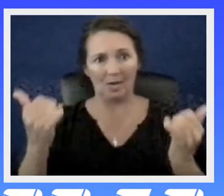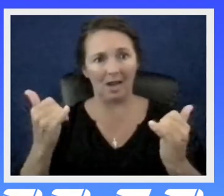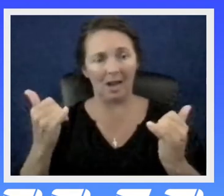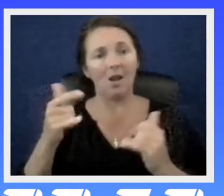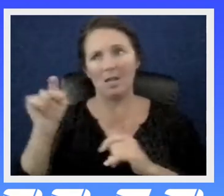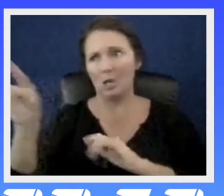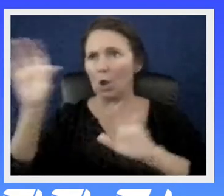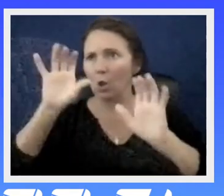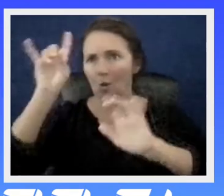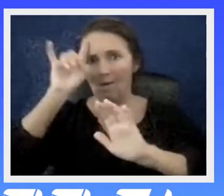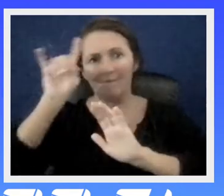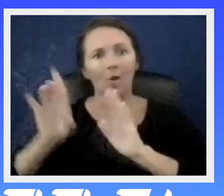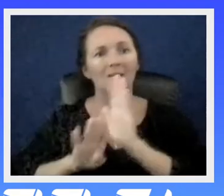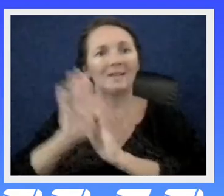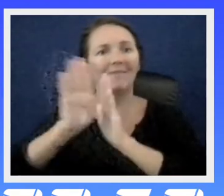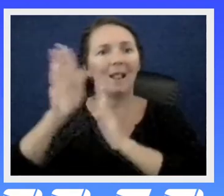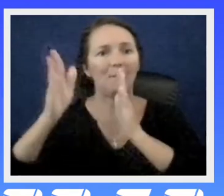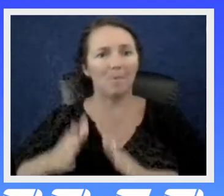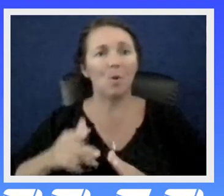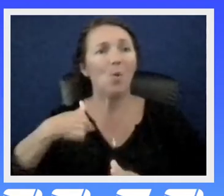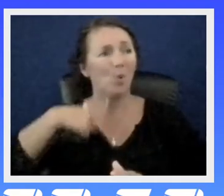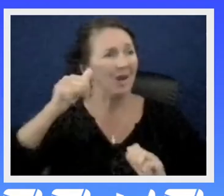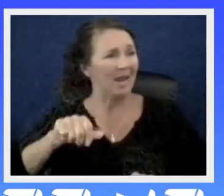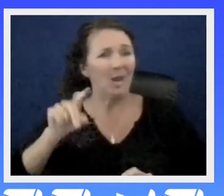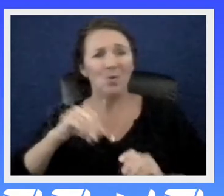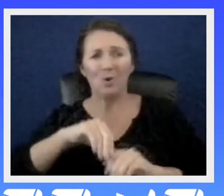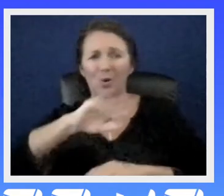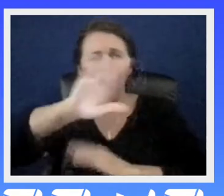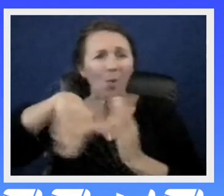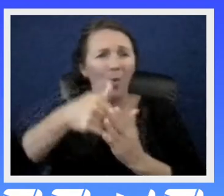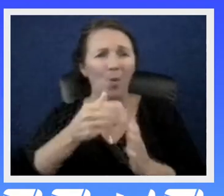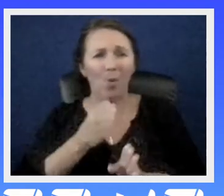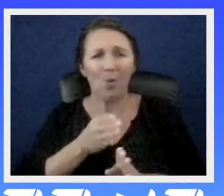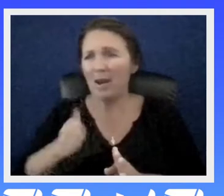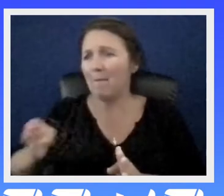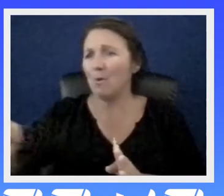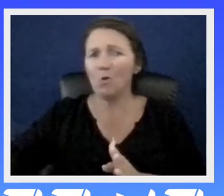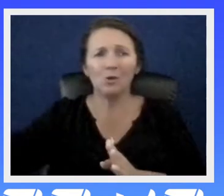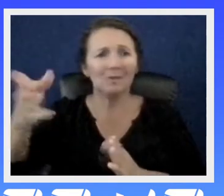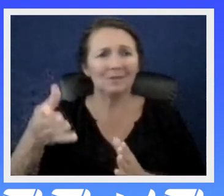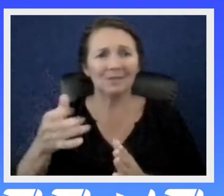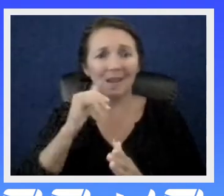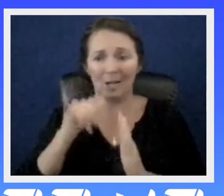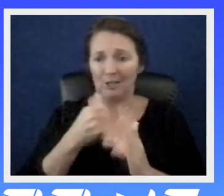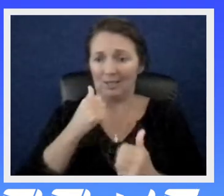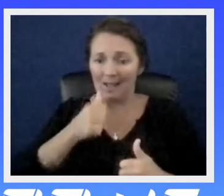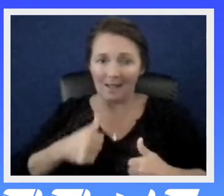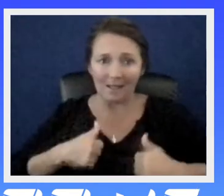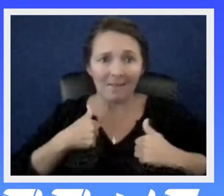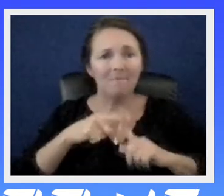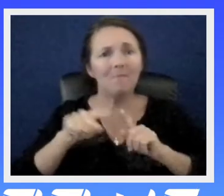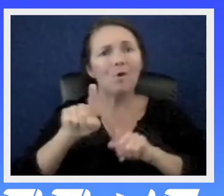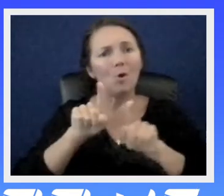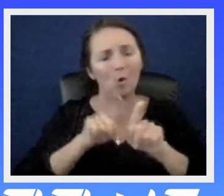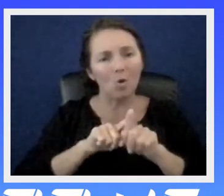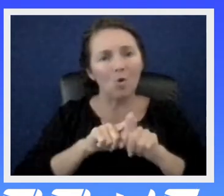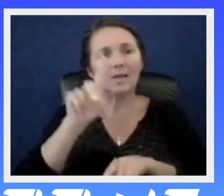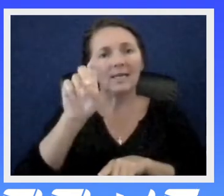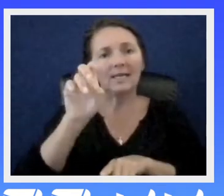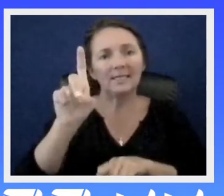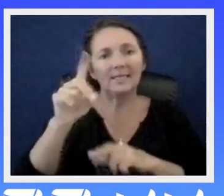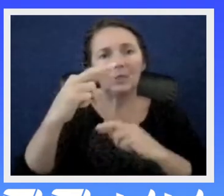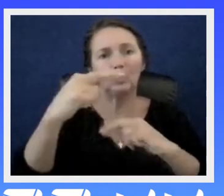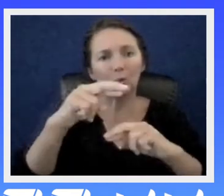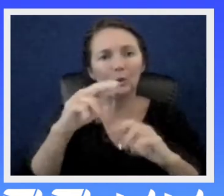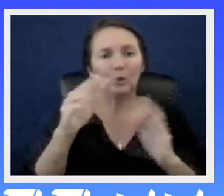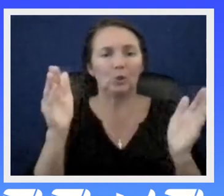We can do this in every neighborhood. We can make sure, in fact, that it's not just living, but it's also deed restricted small